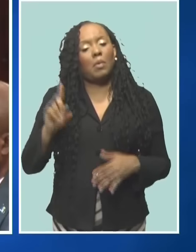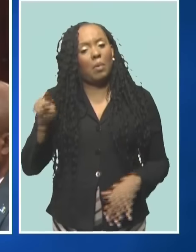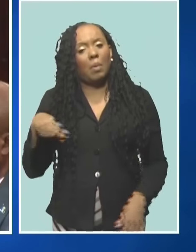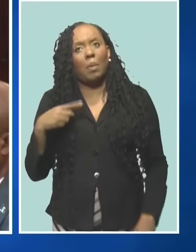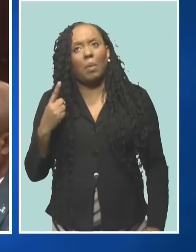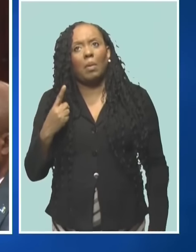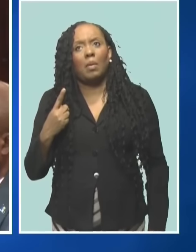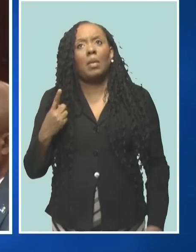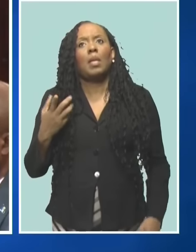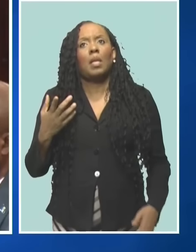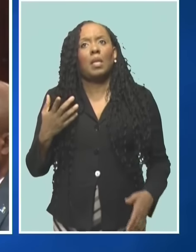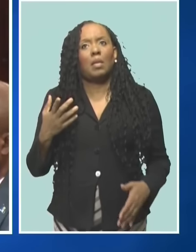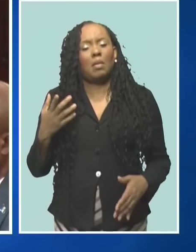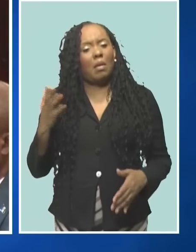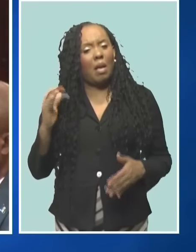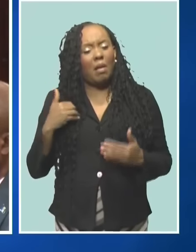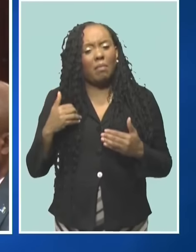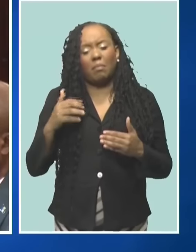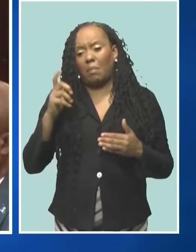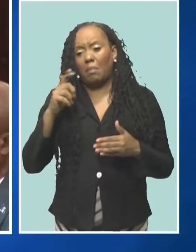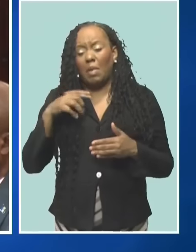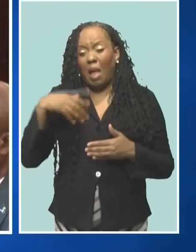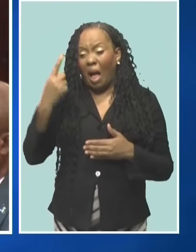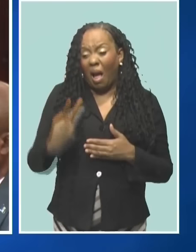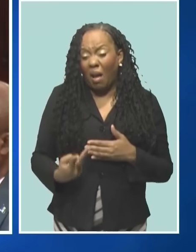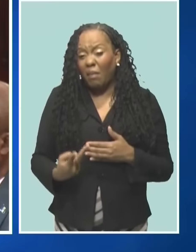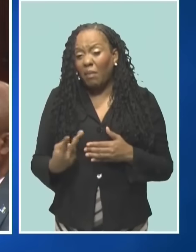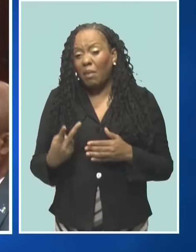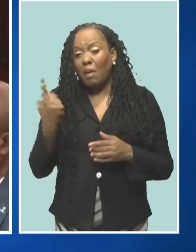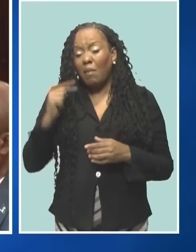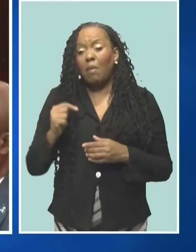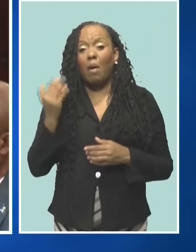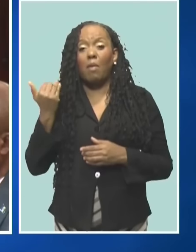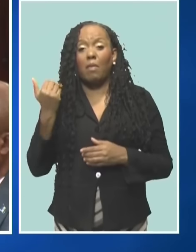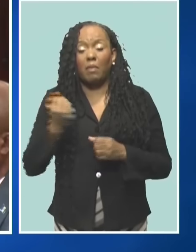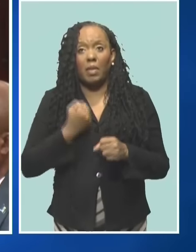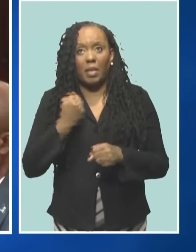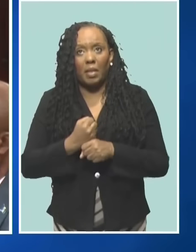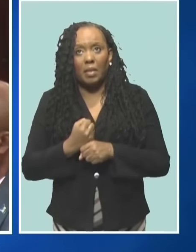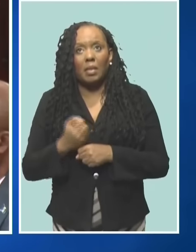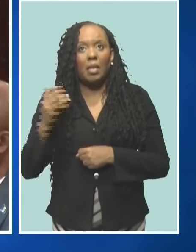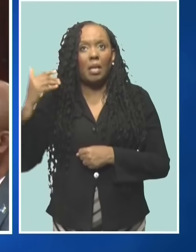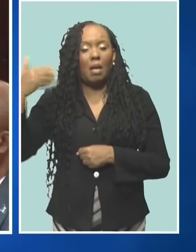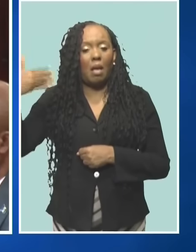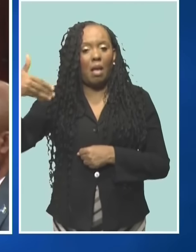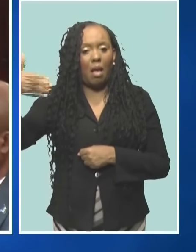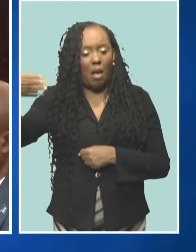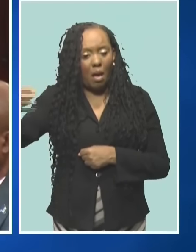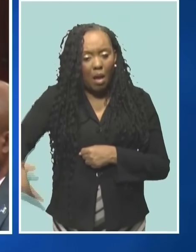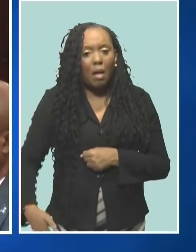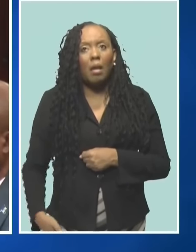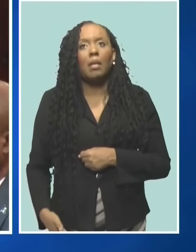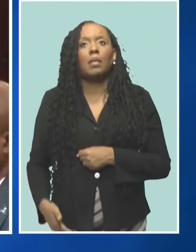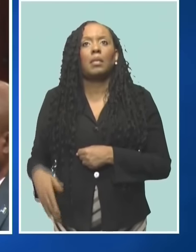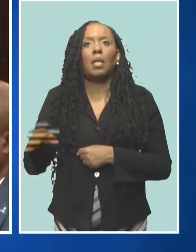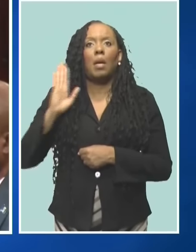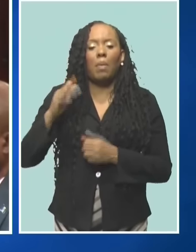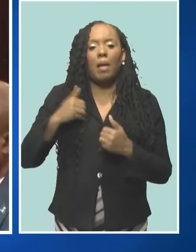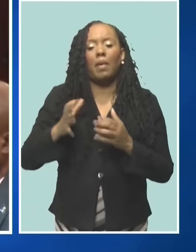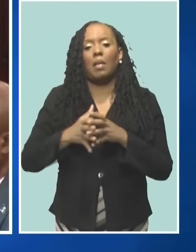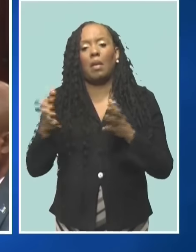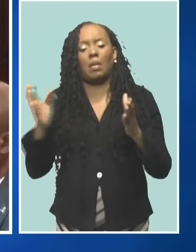but over 15 years. And with the time, the price of money, Obviously changes because of inflation.